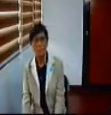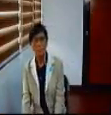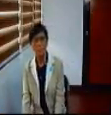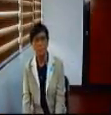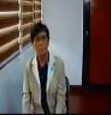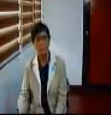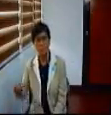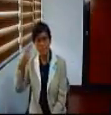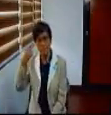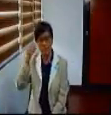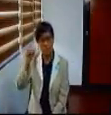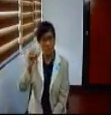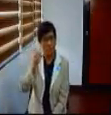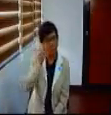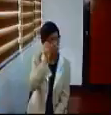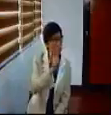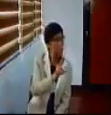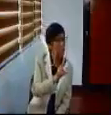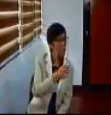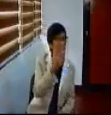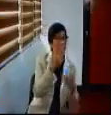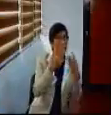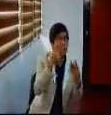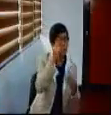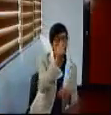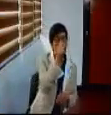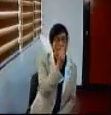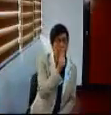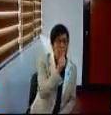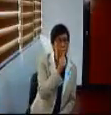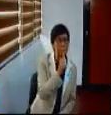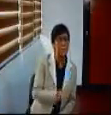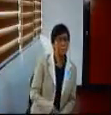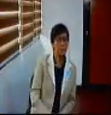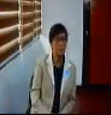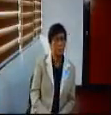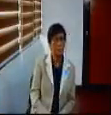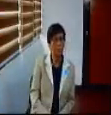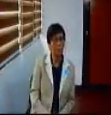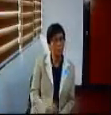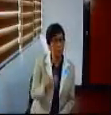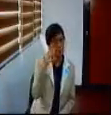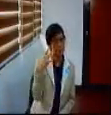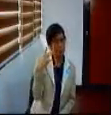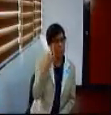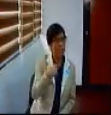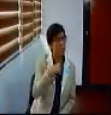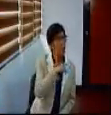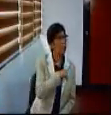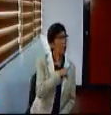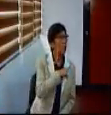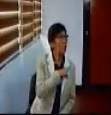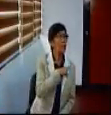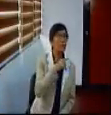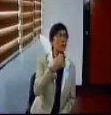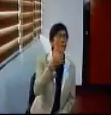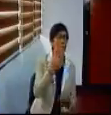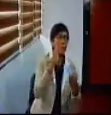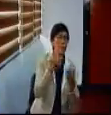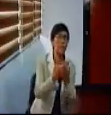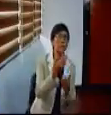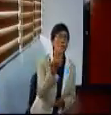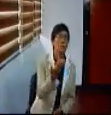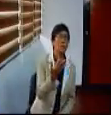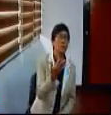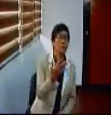Hello, sir. Thank you. Hello. For your patience, for waiting for us to get to you. Anyway, I was